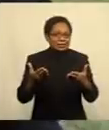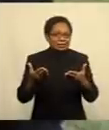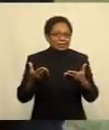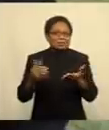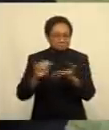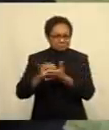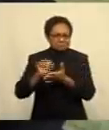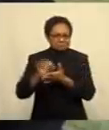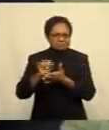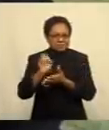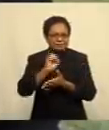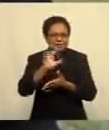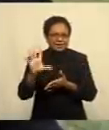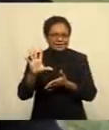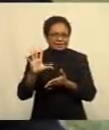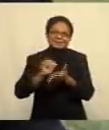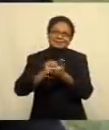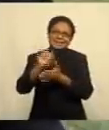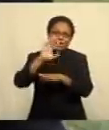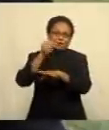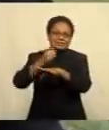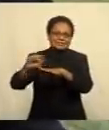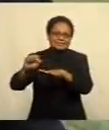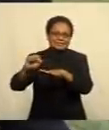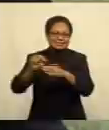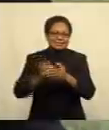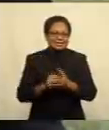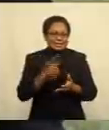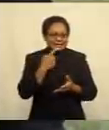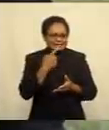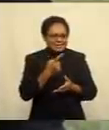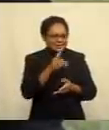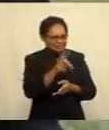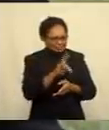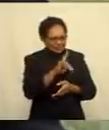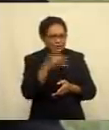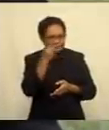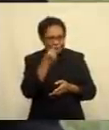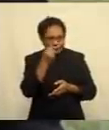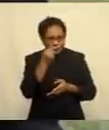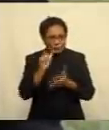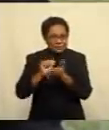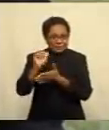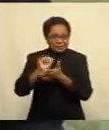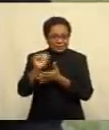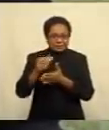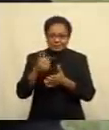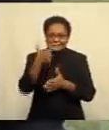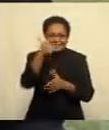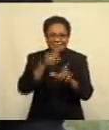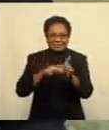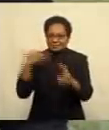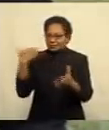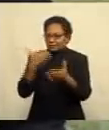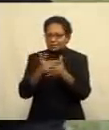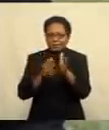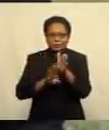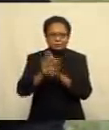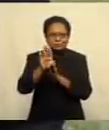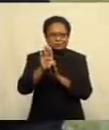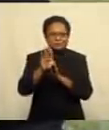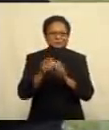The ministry has also confirmed that the crop and livestock export has increased over the last 7 years. Kritika